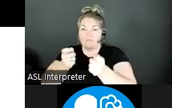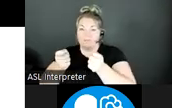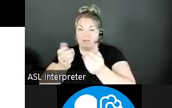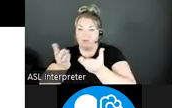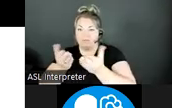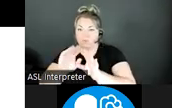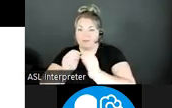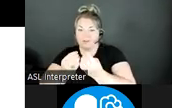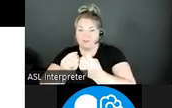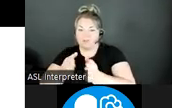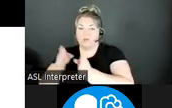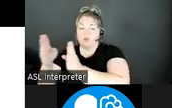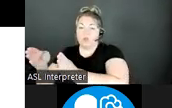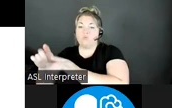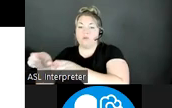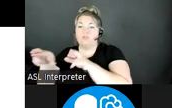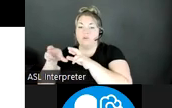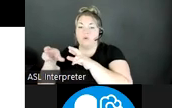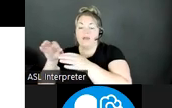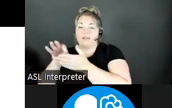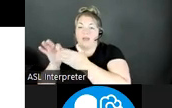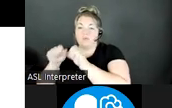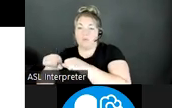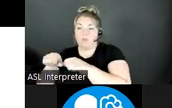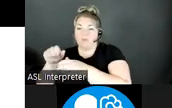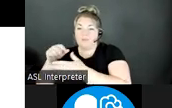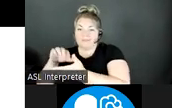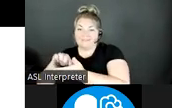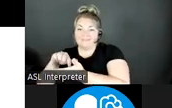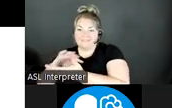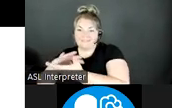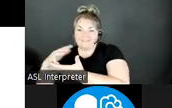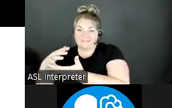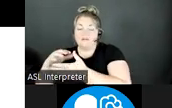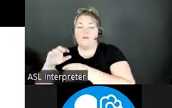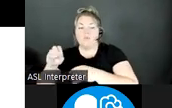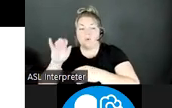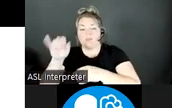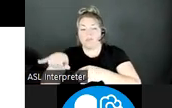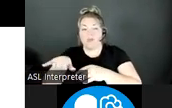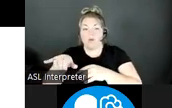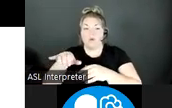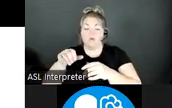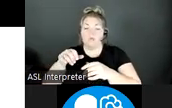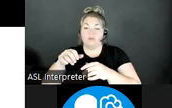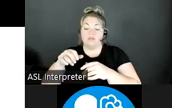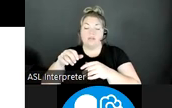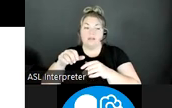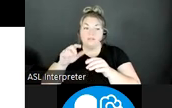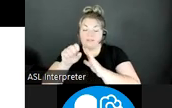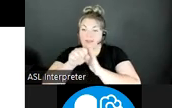organizations, and our regional accountable entities. So in those cases, the state agency, so HCPF or